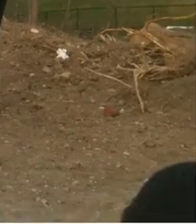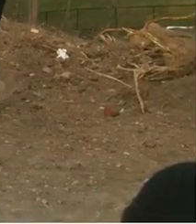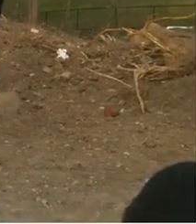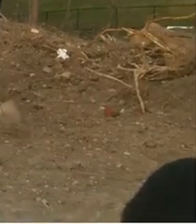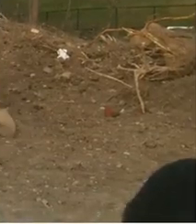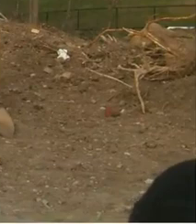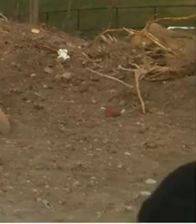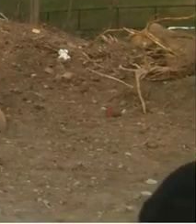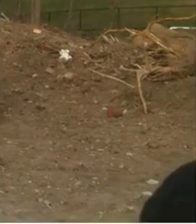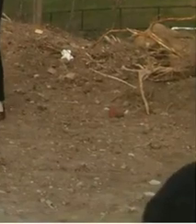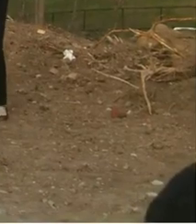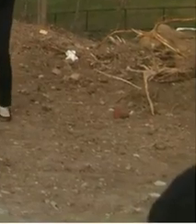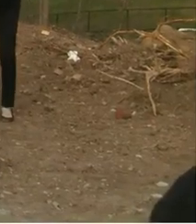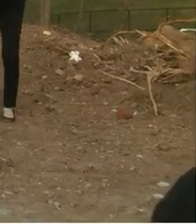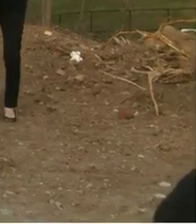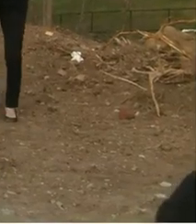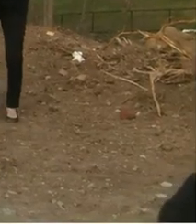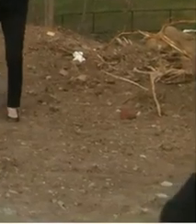Awesome. All right.